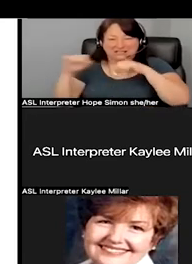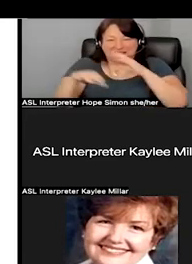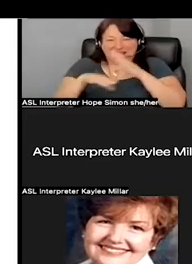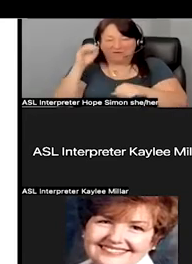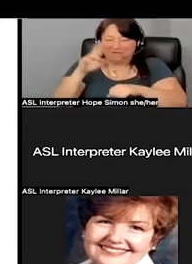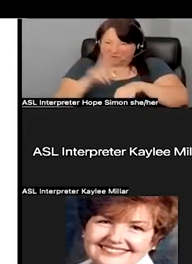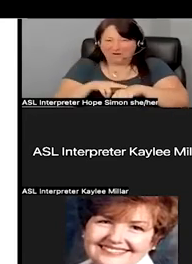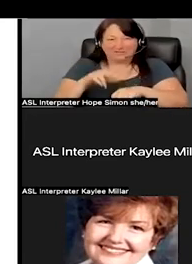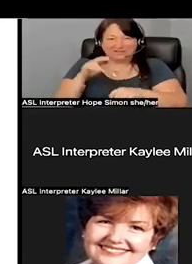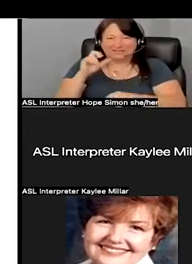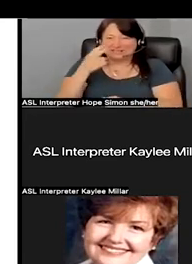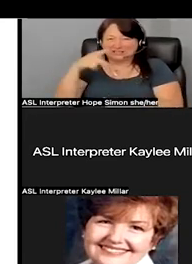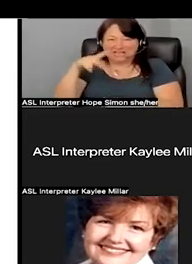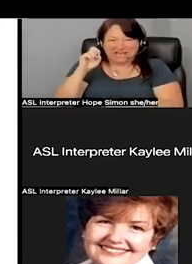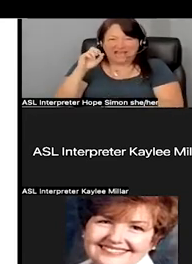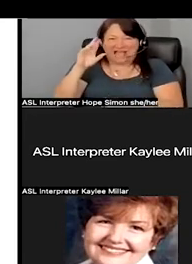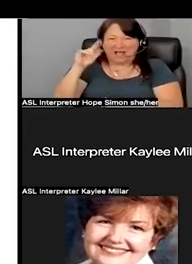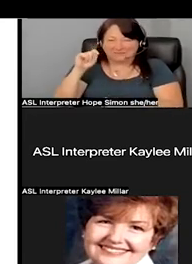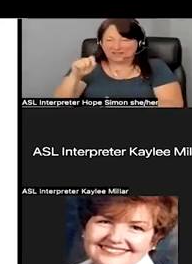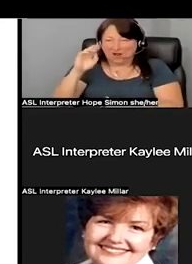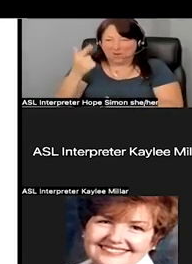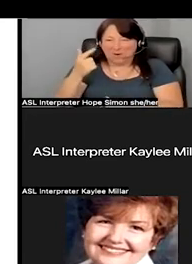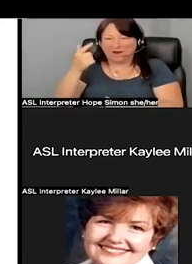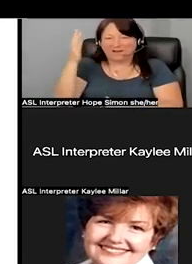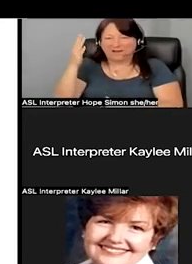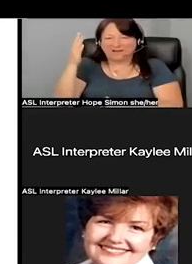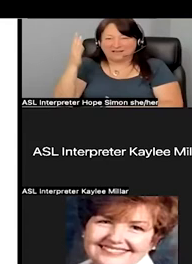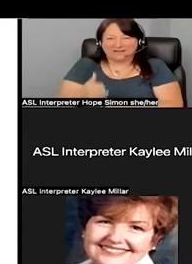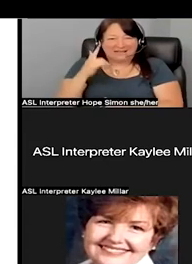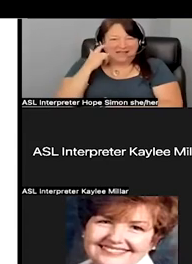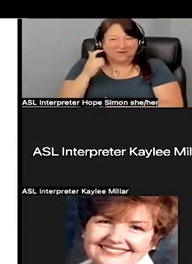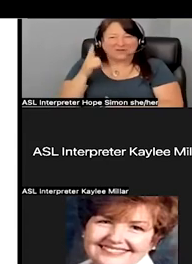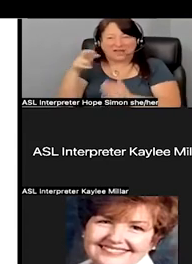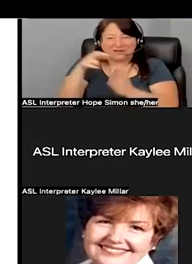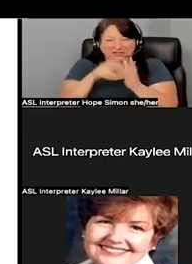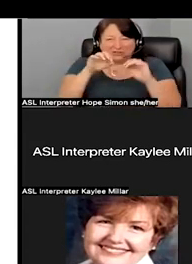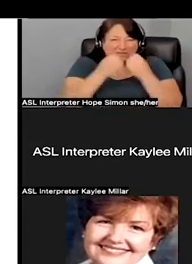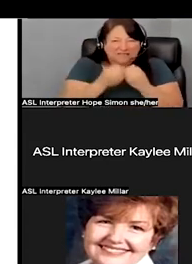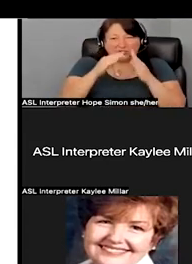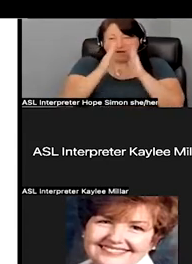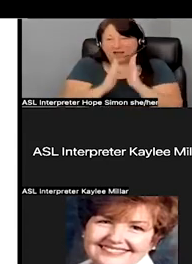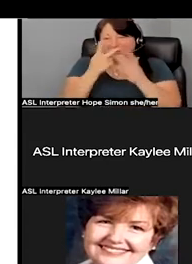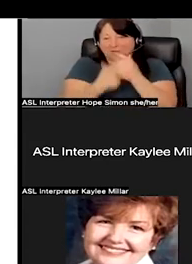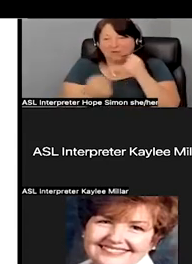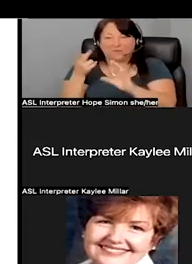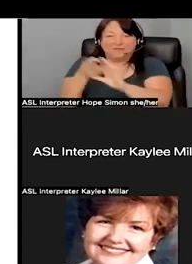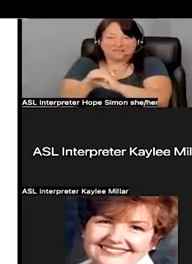to shakeout.org/California, and you can register your organization or your household or both to